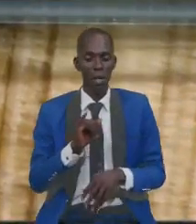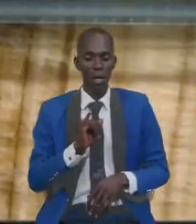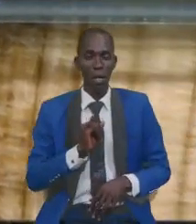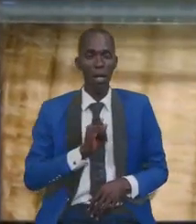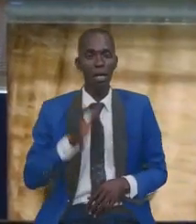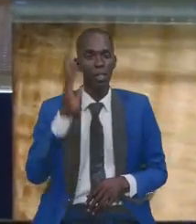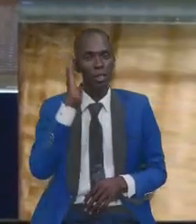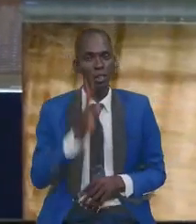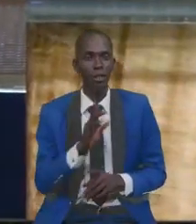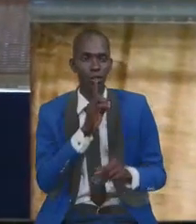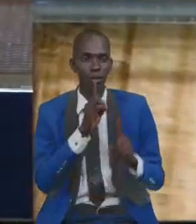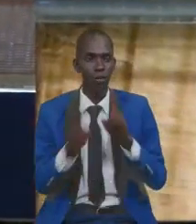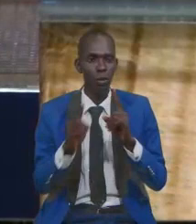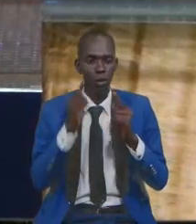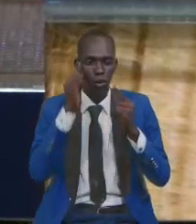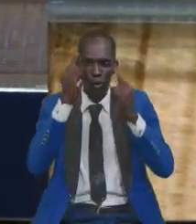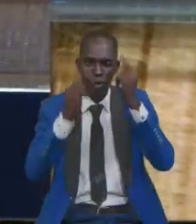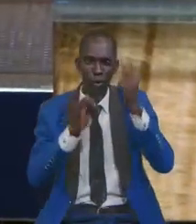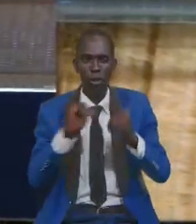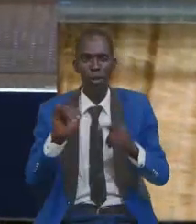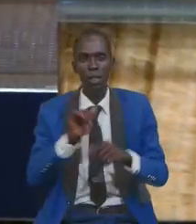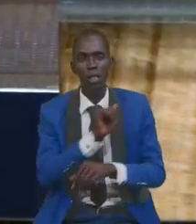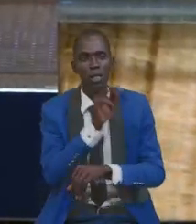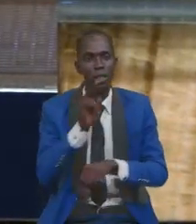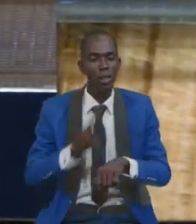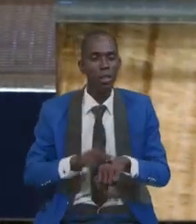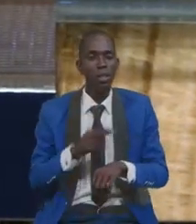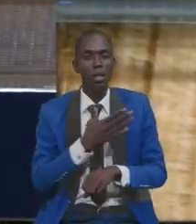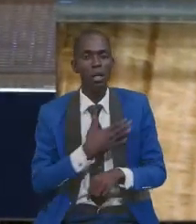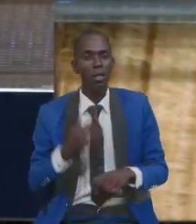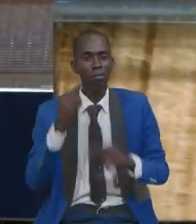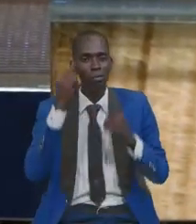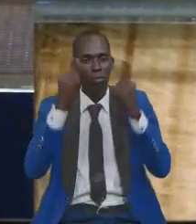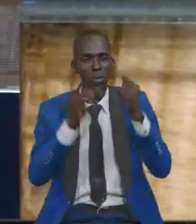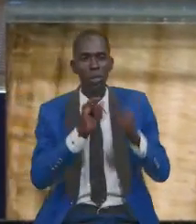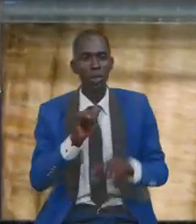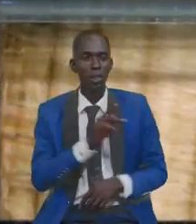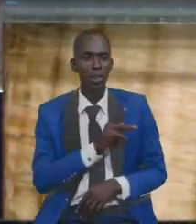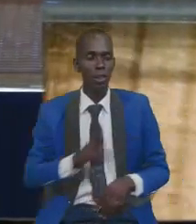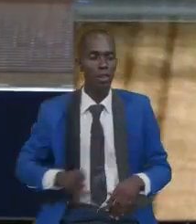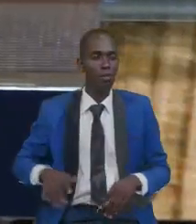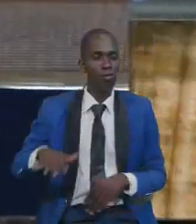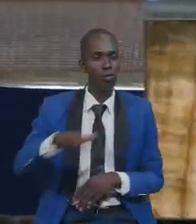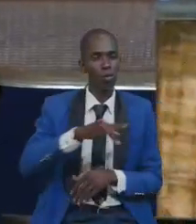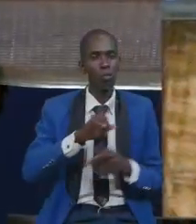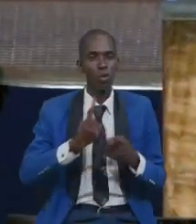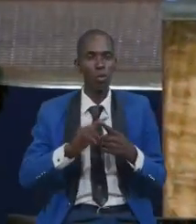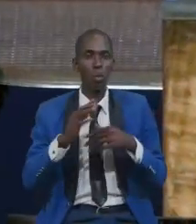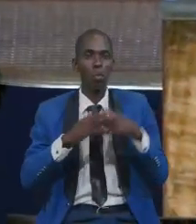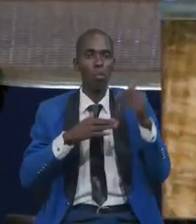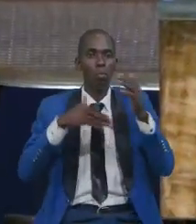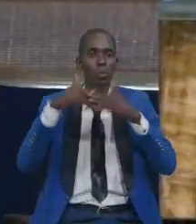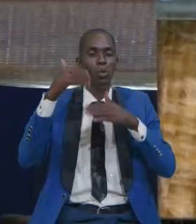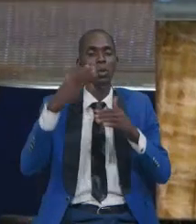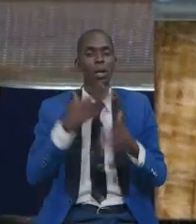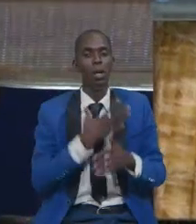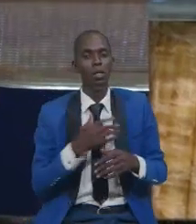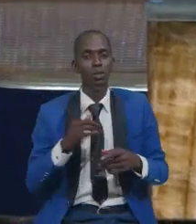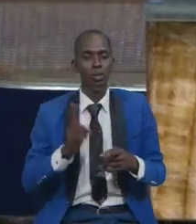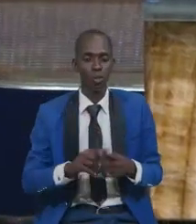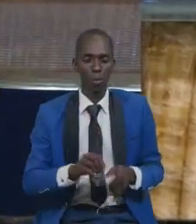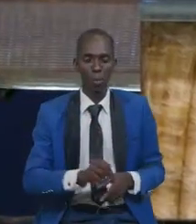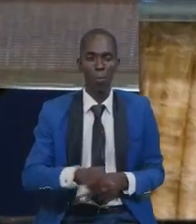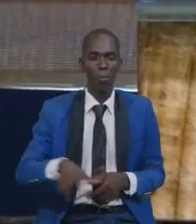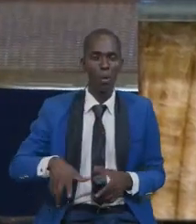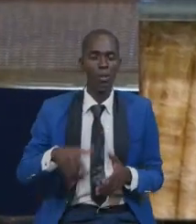shall speak concerning a nation and concerning a kingdom, to build it and to plant it. Look